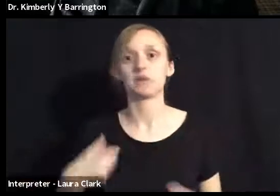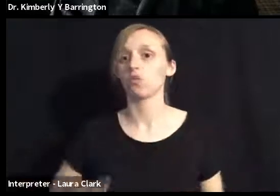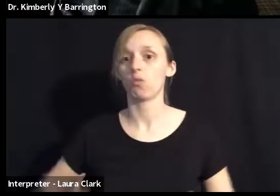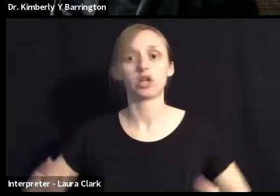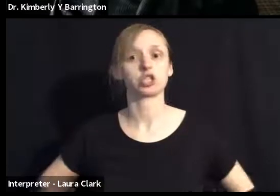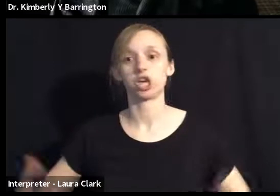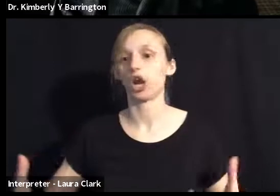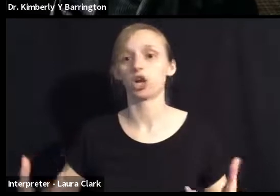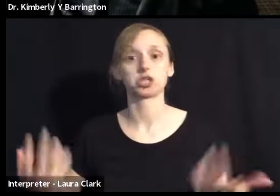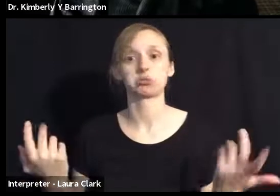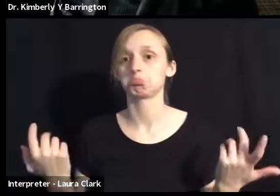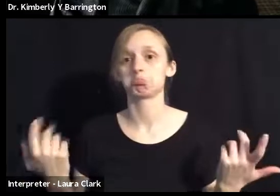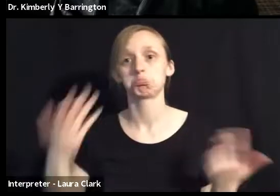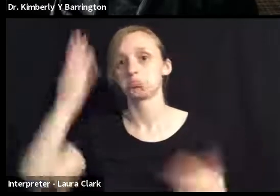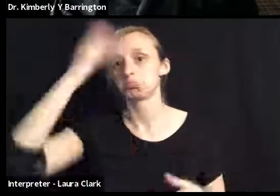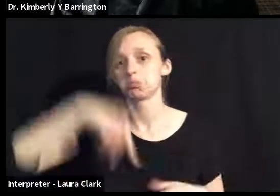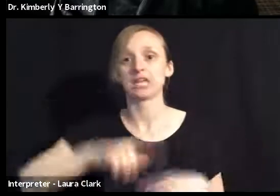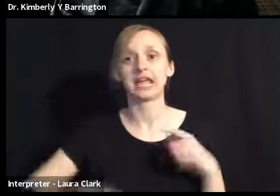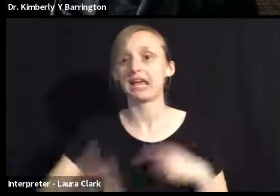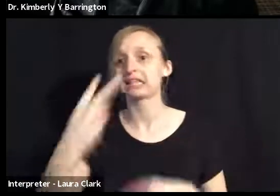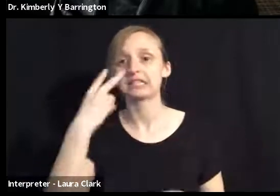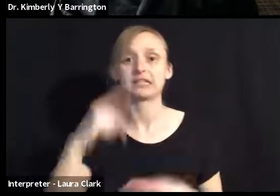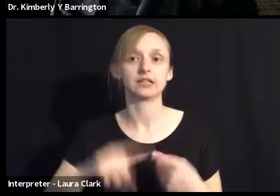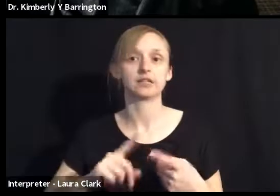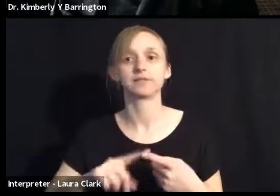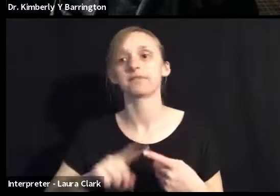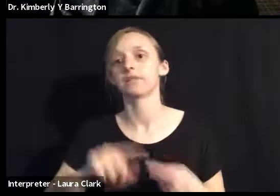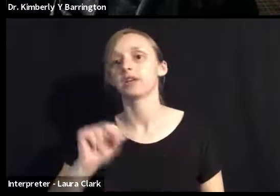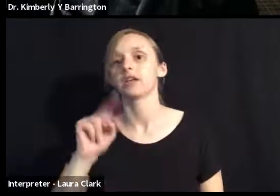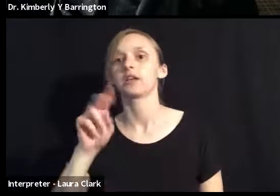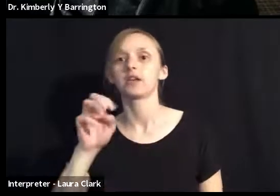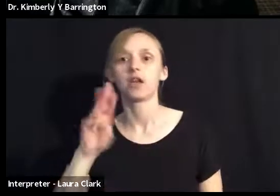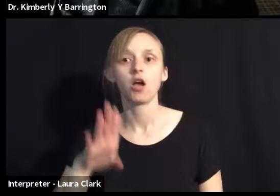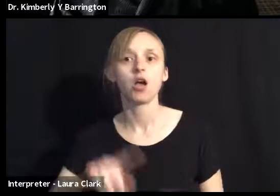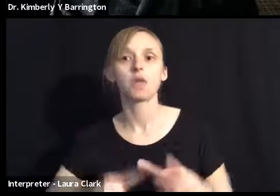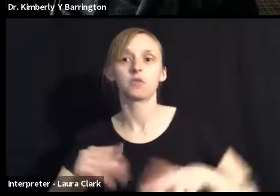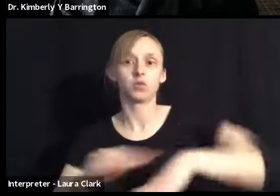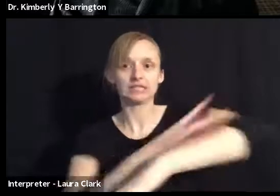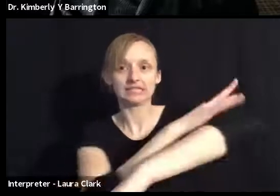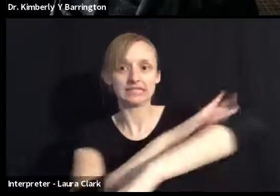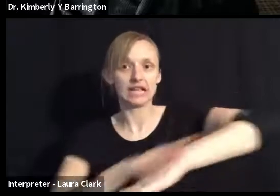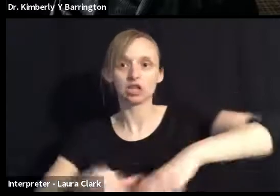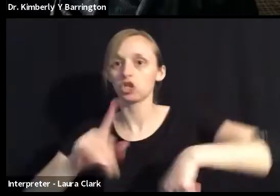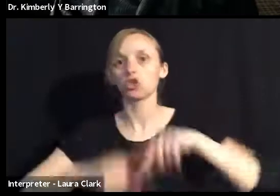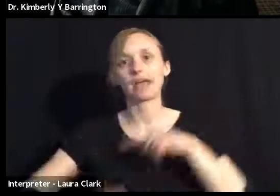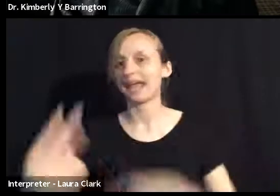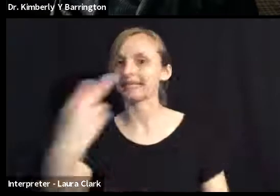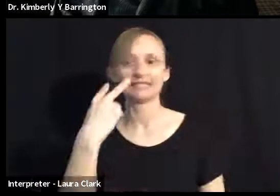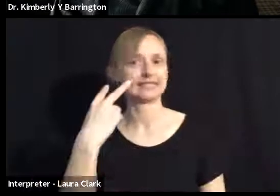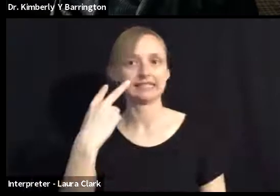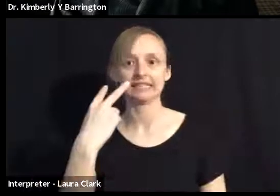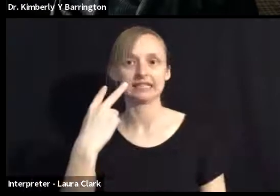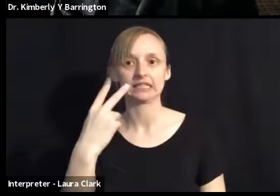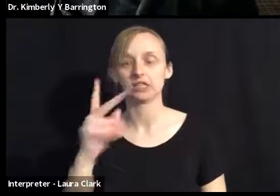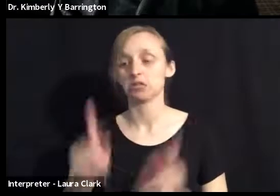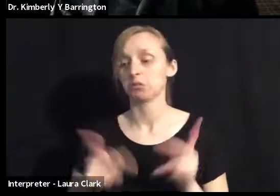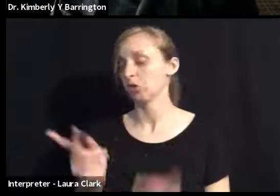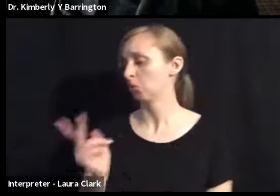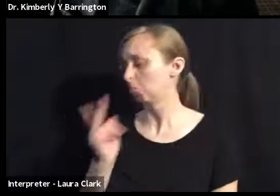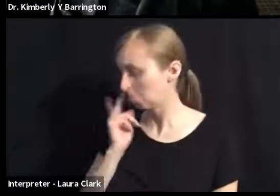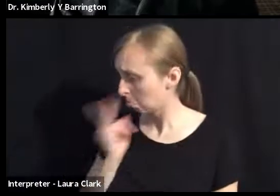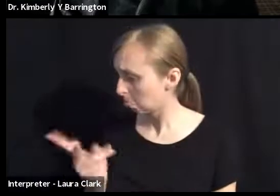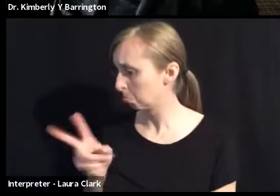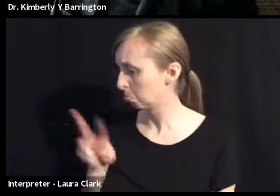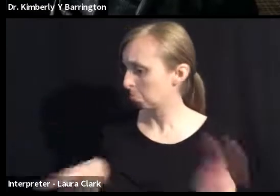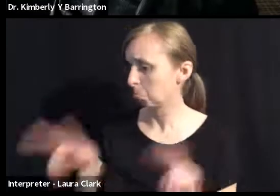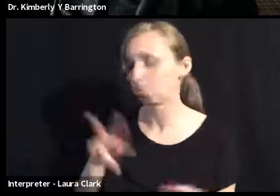that I, you know, that I have the numbness or the tingling or anything like that. Like, it's not something that everybody can see.